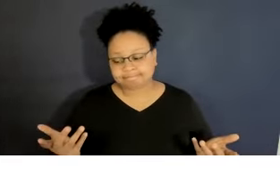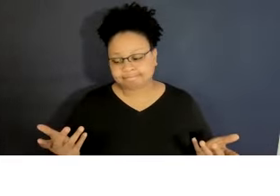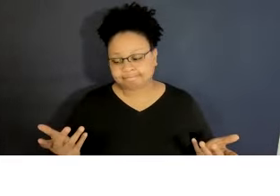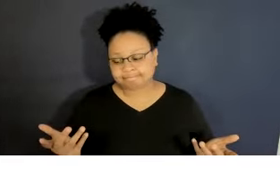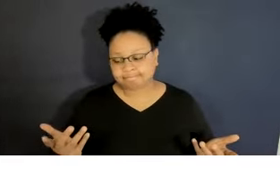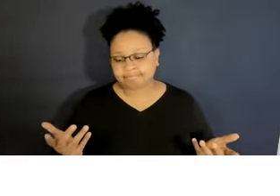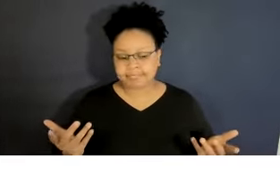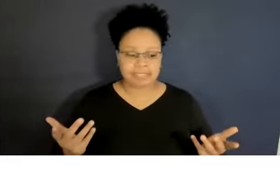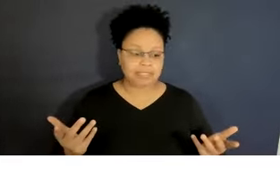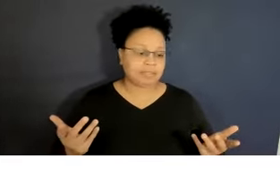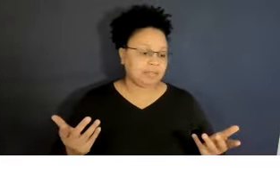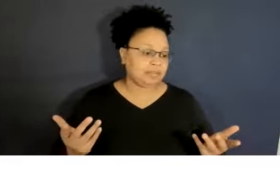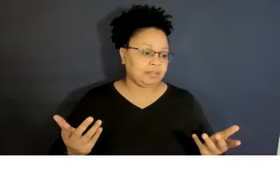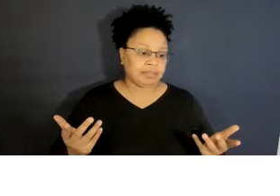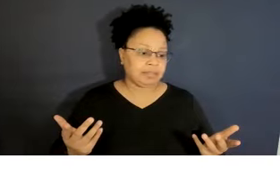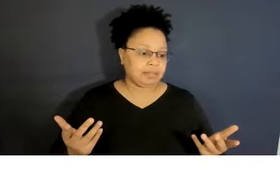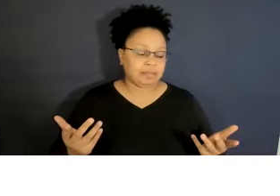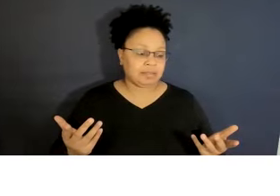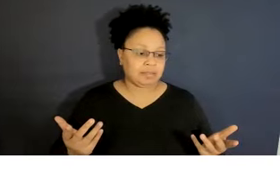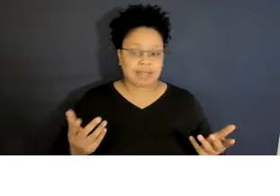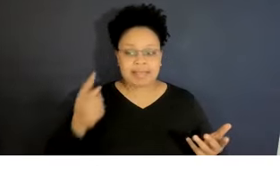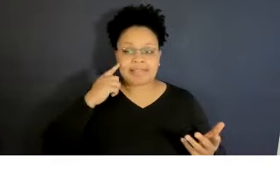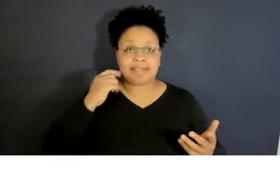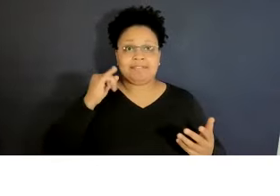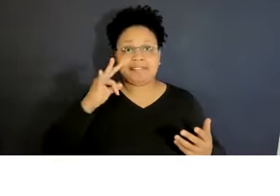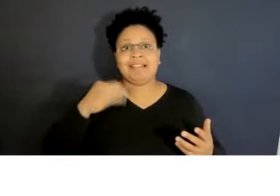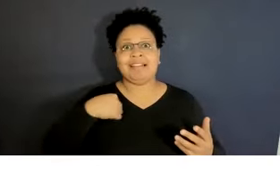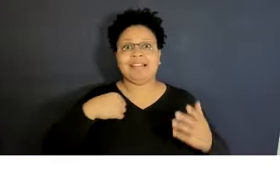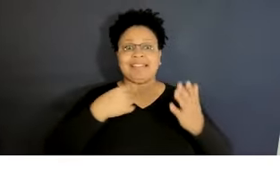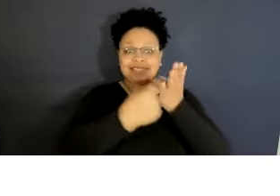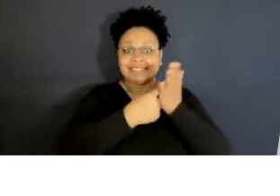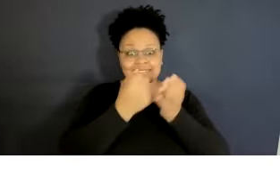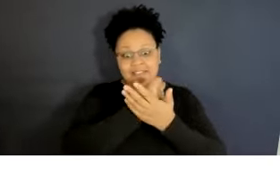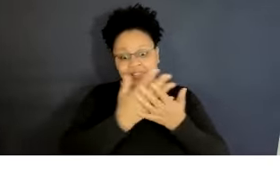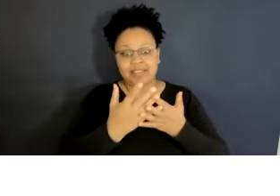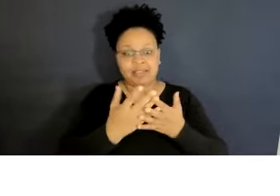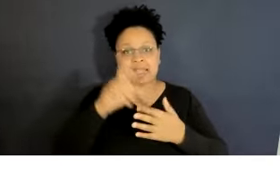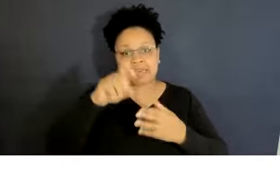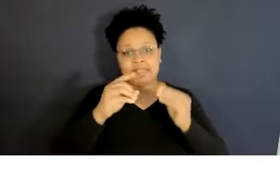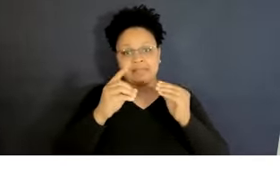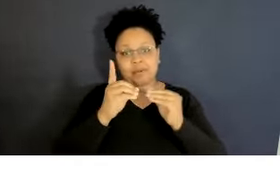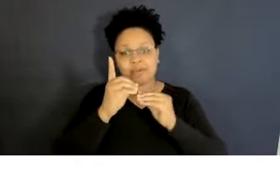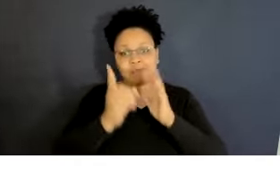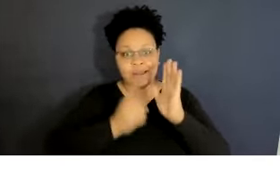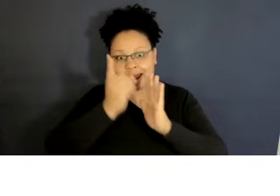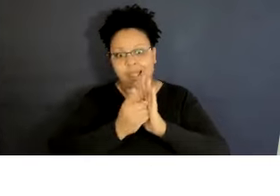go through. It will probably take us another hour, but in respect to you all's